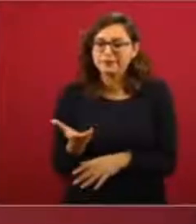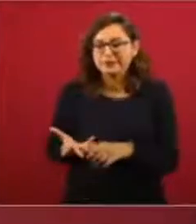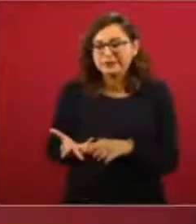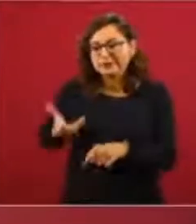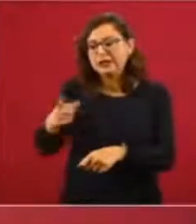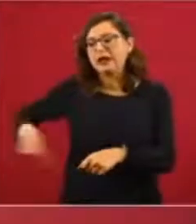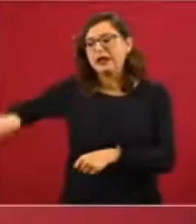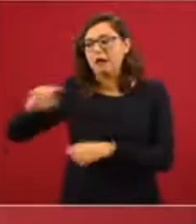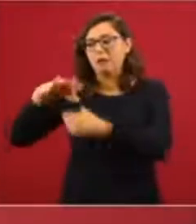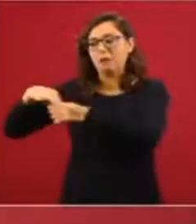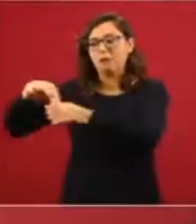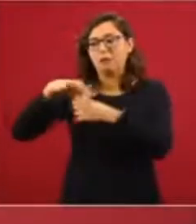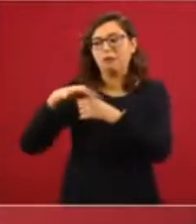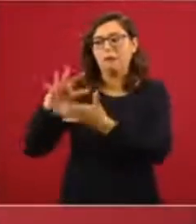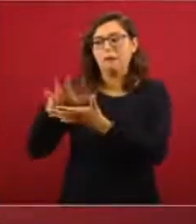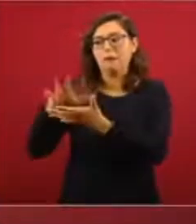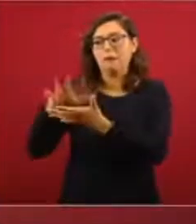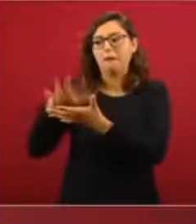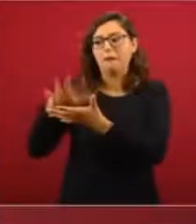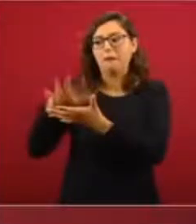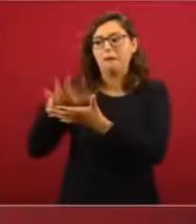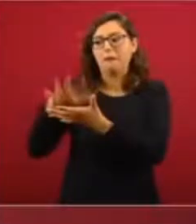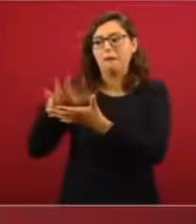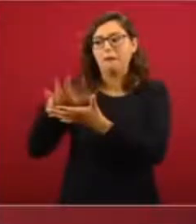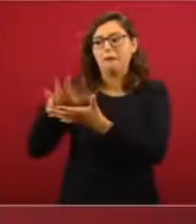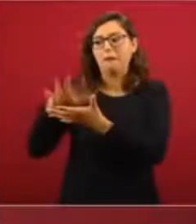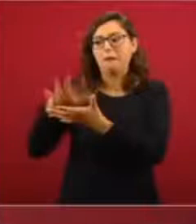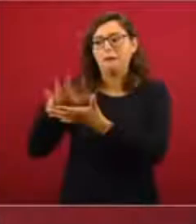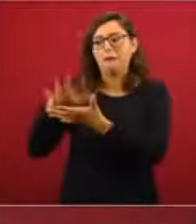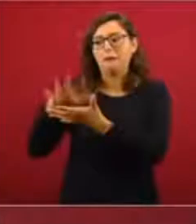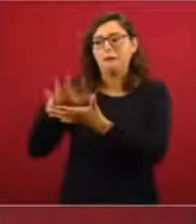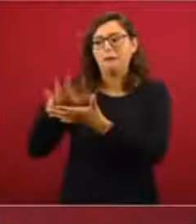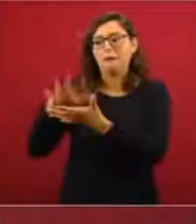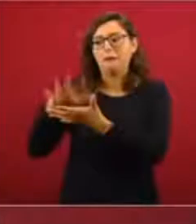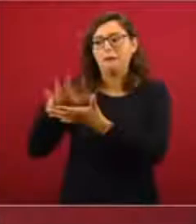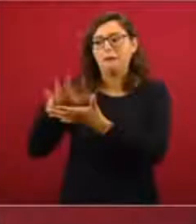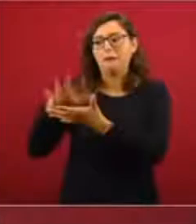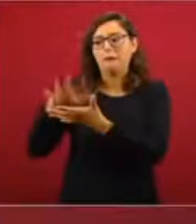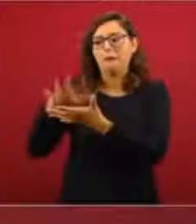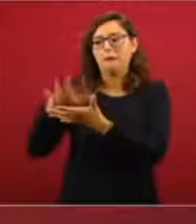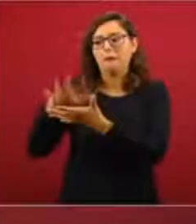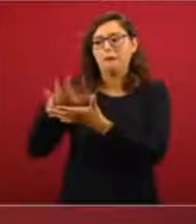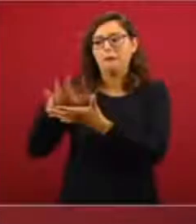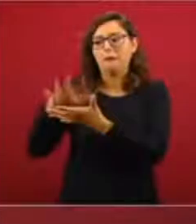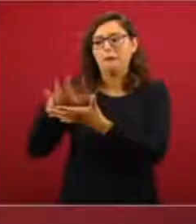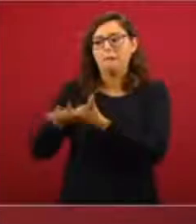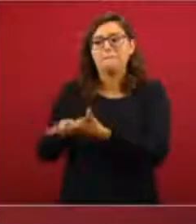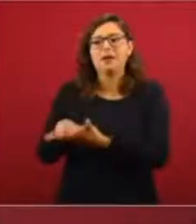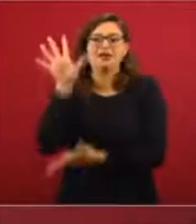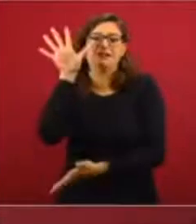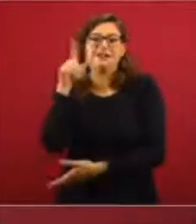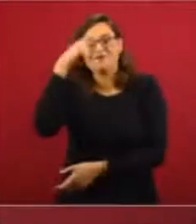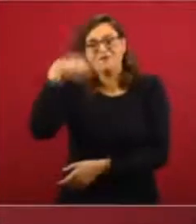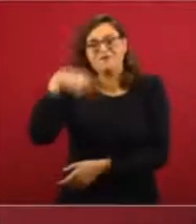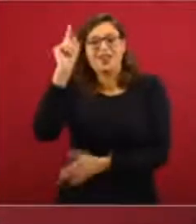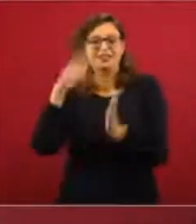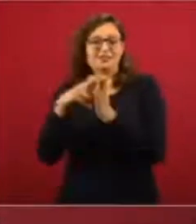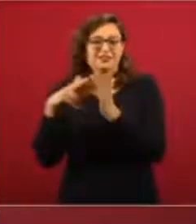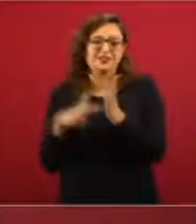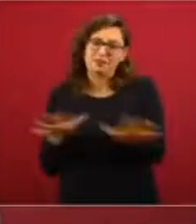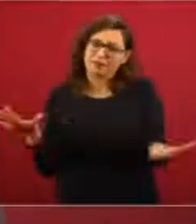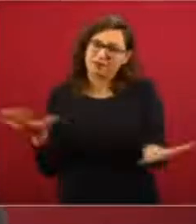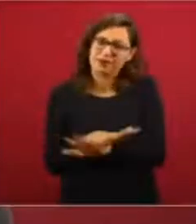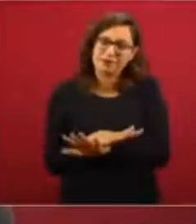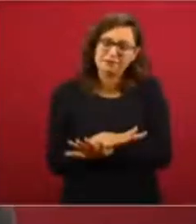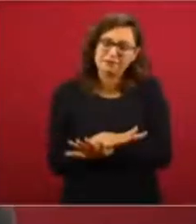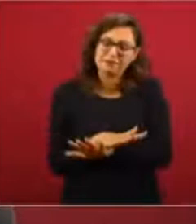la mayoría, se puede. And because they have the majority, they can do it. Pero